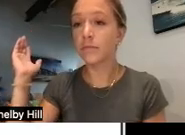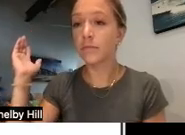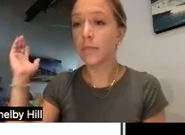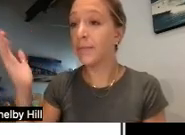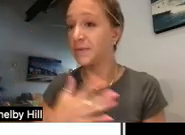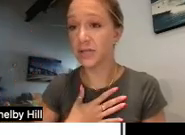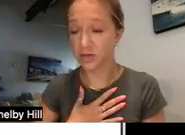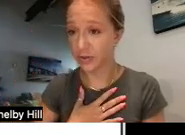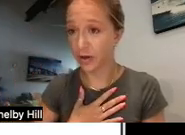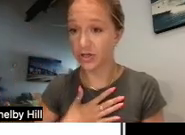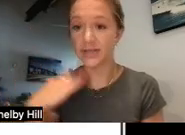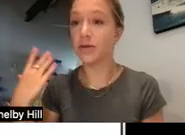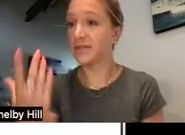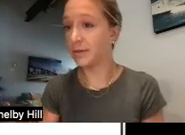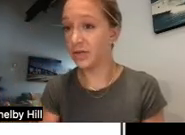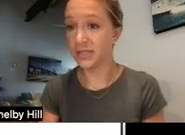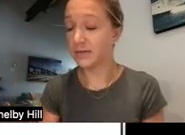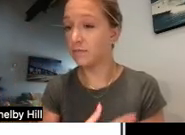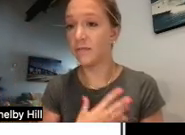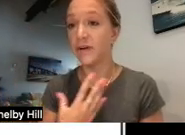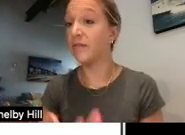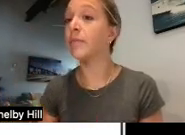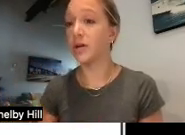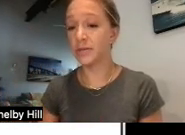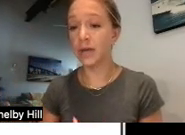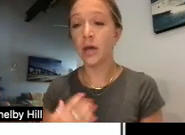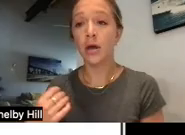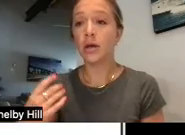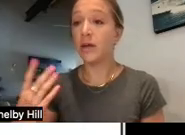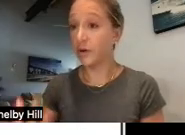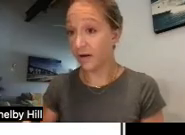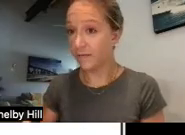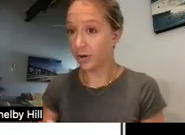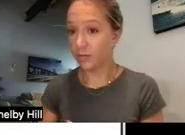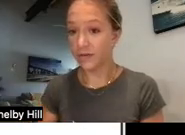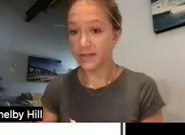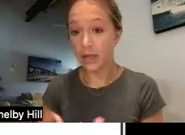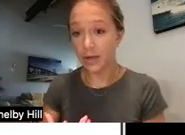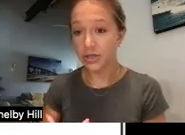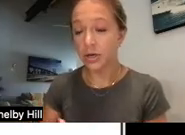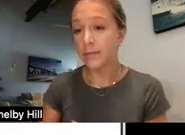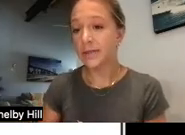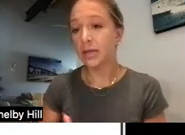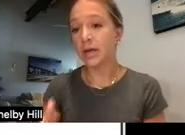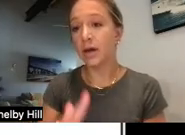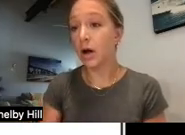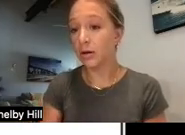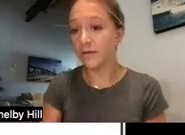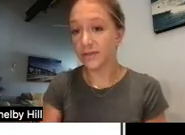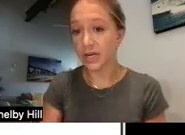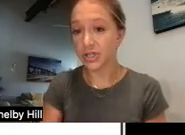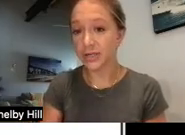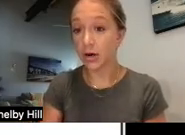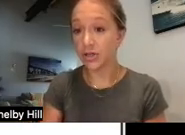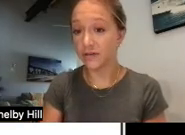a speech language pathologist, so this image is very familiar to me. If you're not familiar with this image, basically the